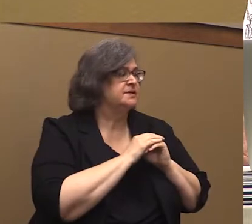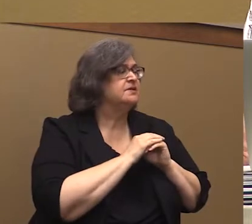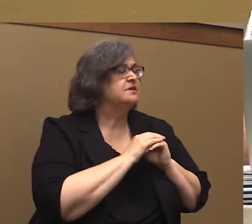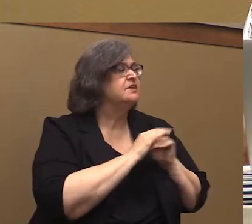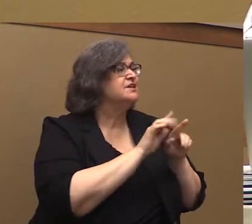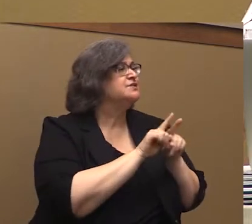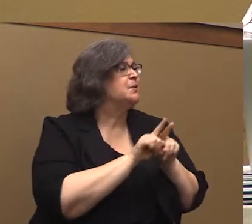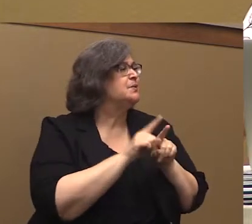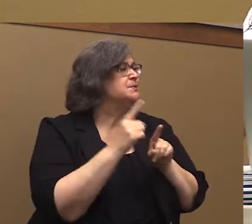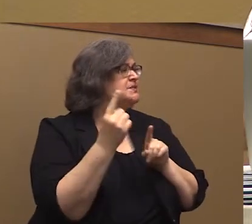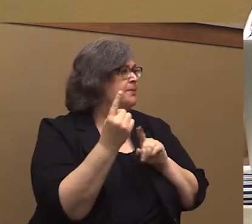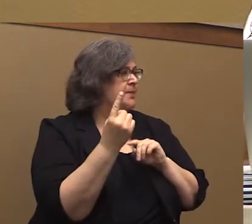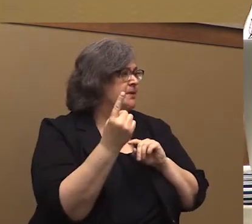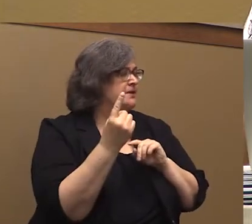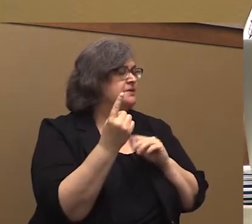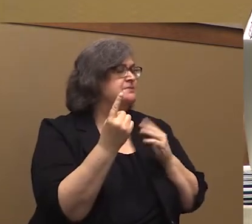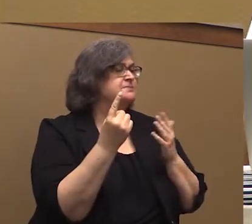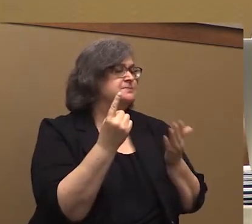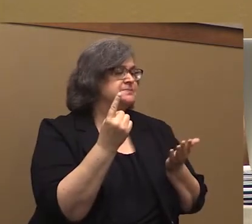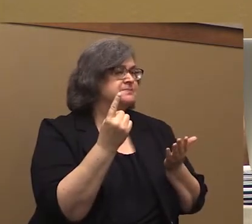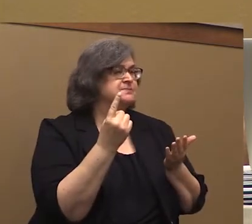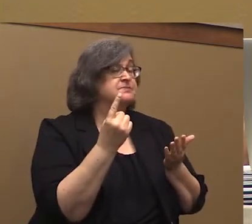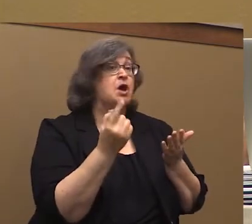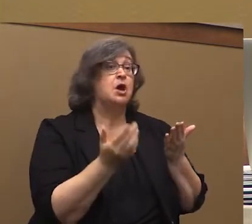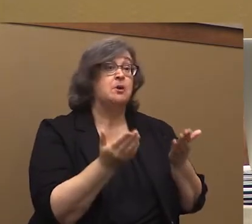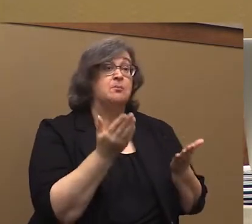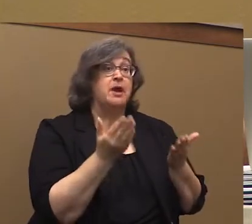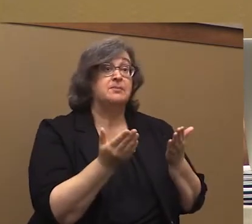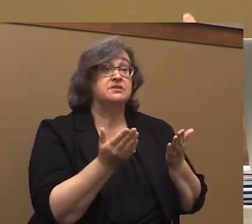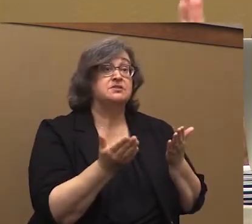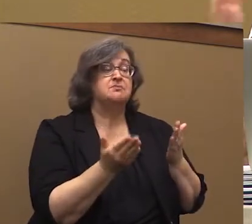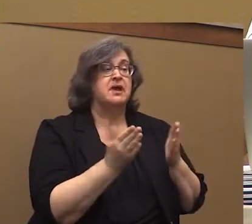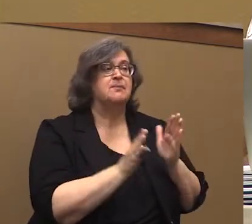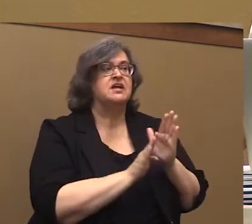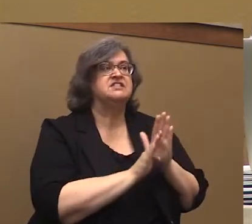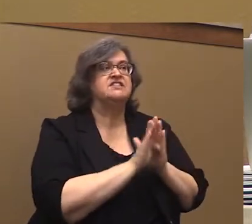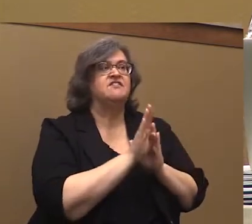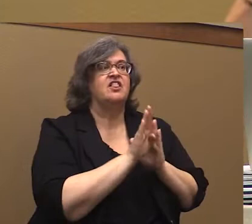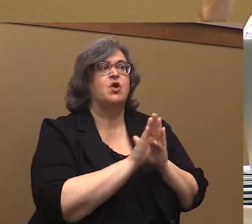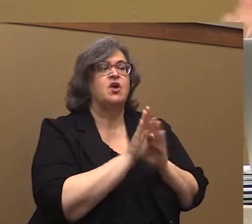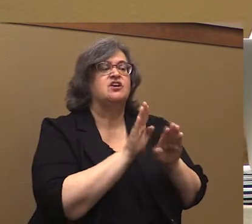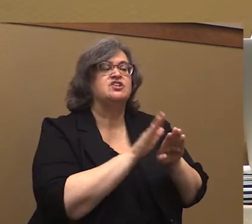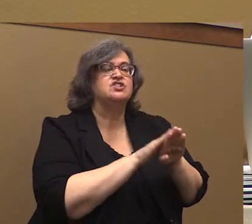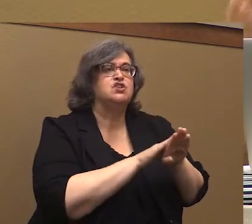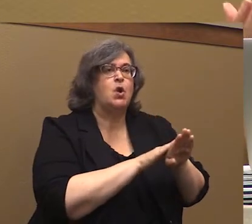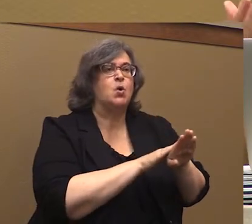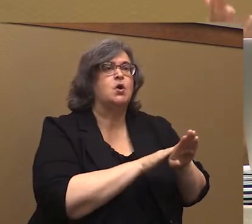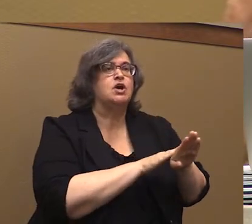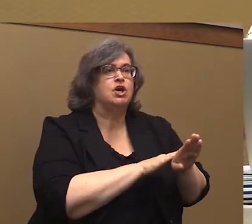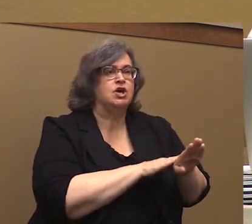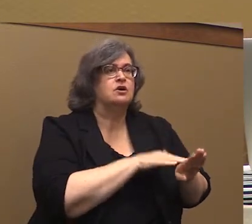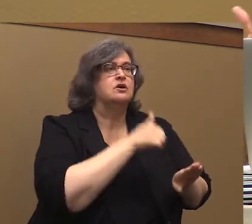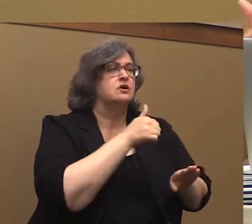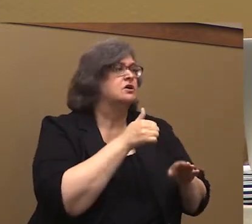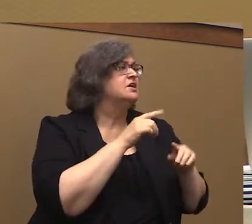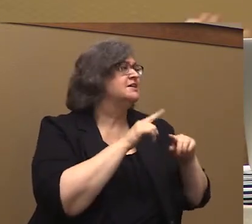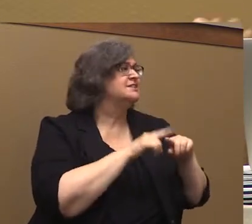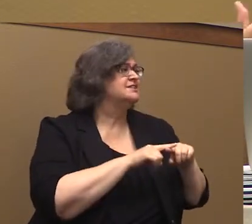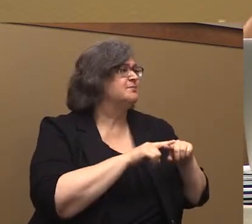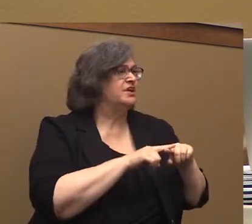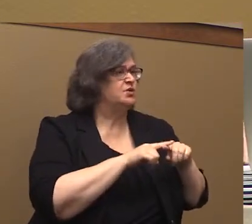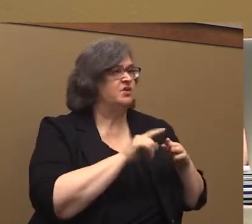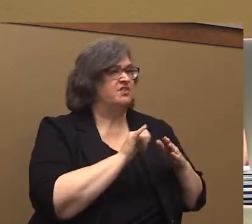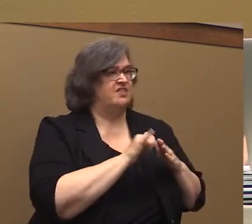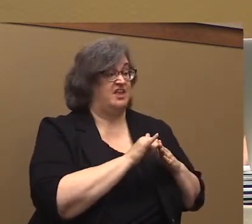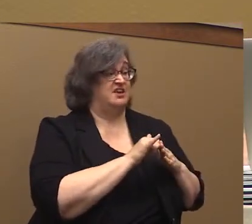but it is also something that, you know, perhaps they might develop at a much slower pace, or depending